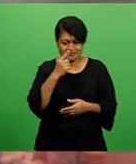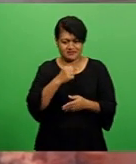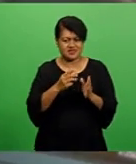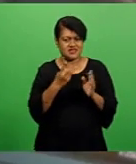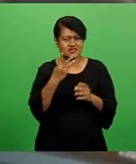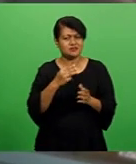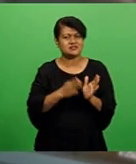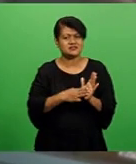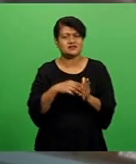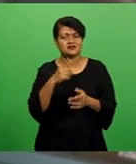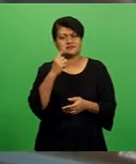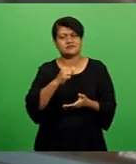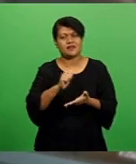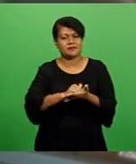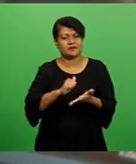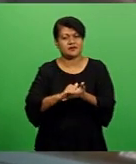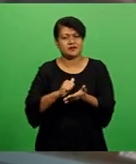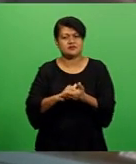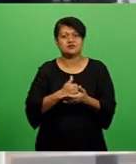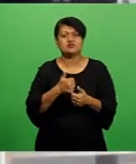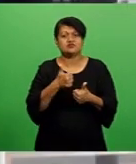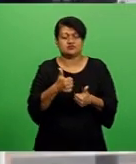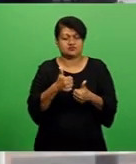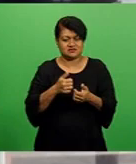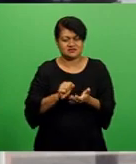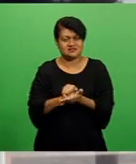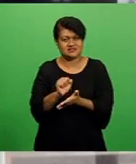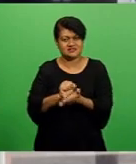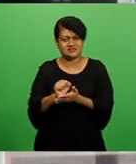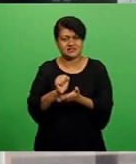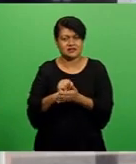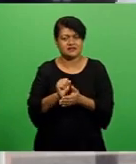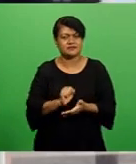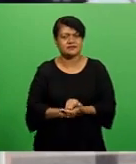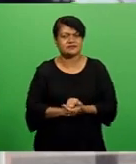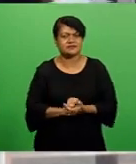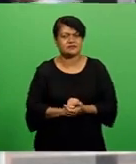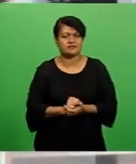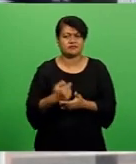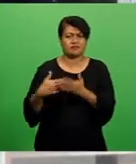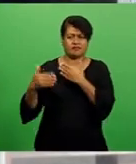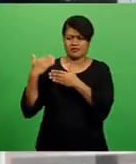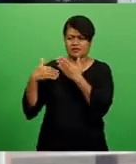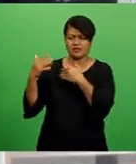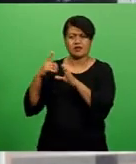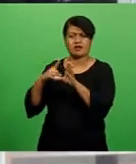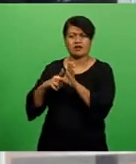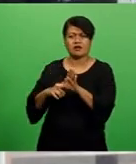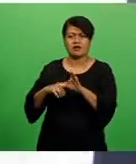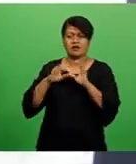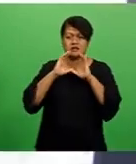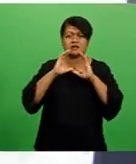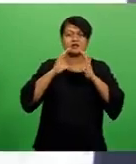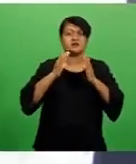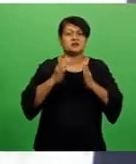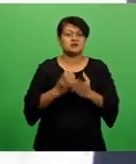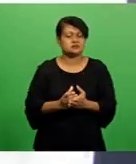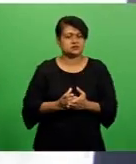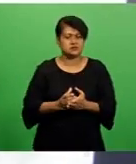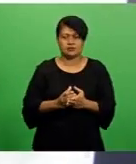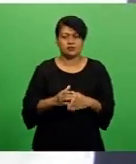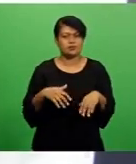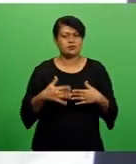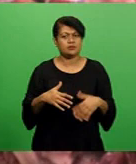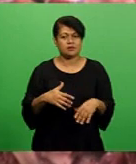have kept their jobs thanks to counter sales. Previous years we were doing, during the Christmas period we were doing 40